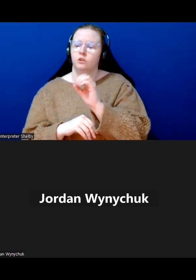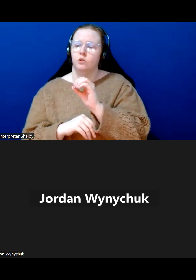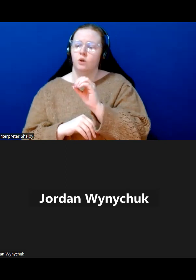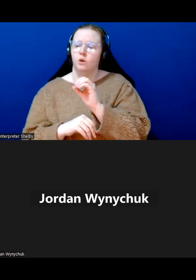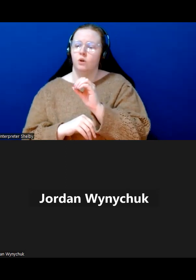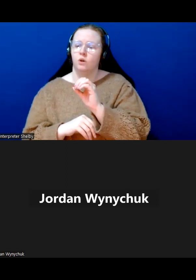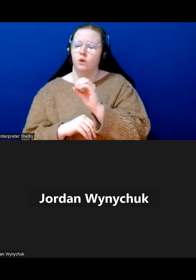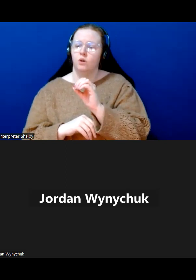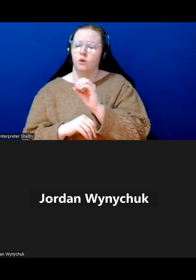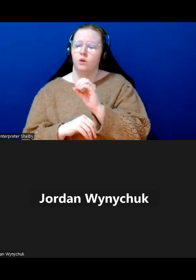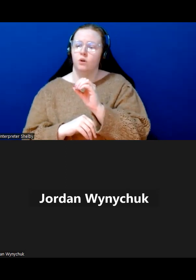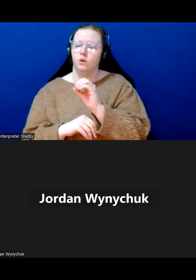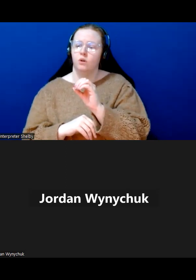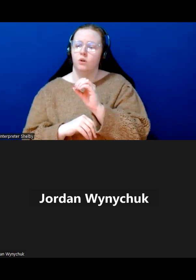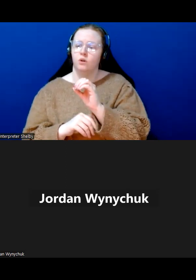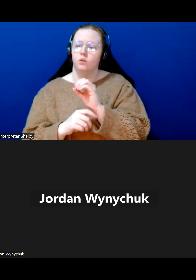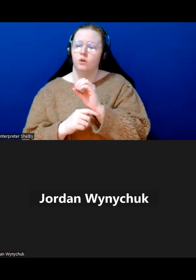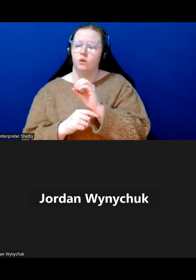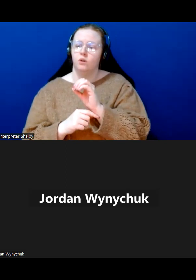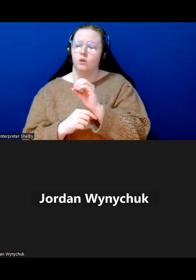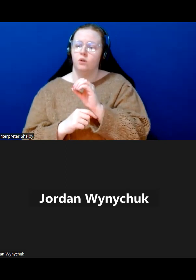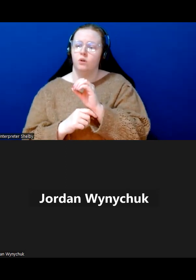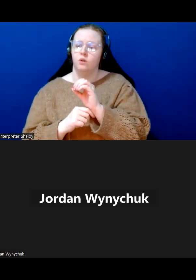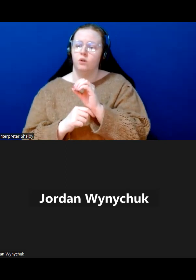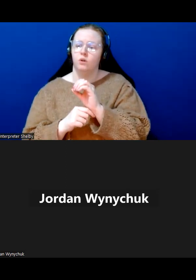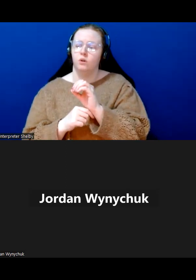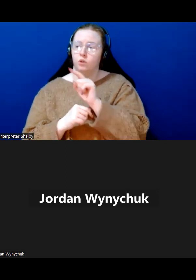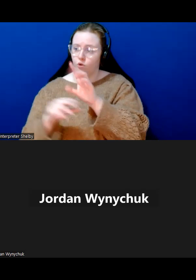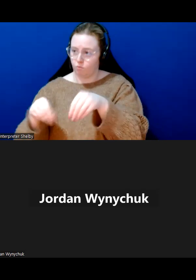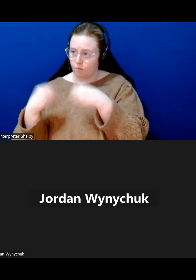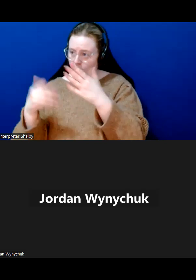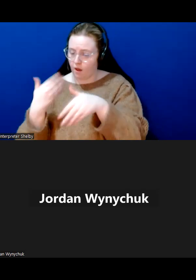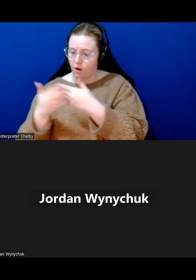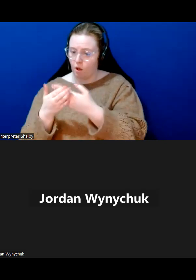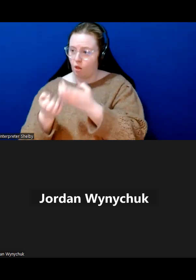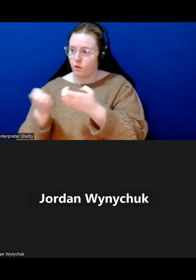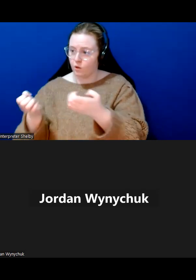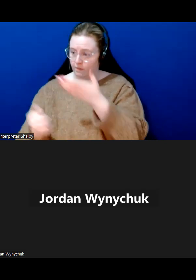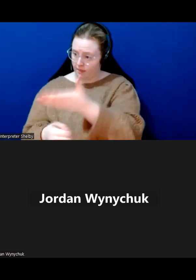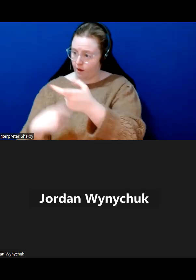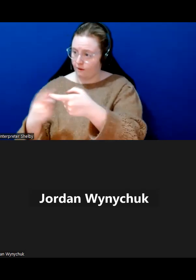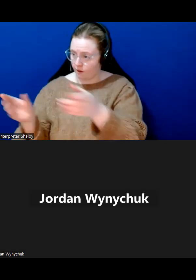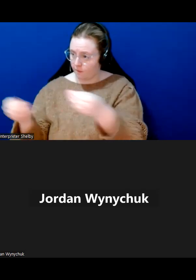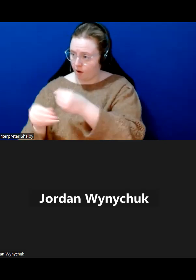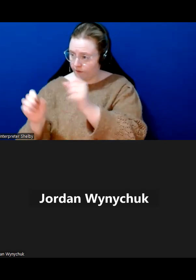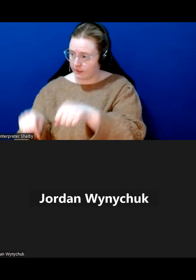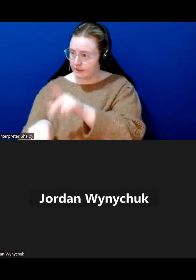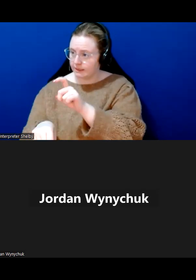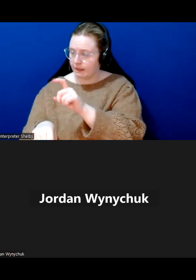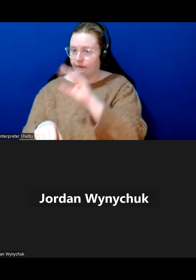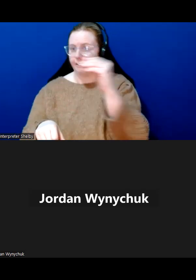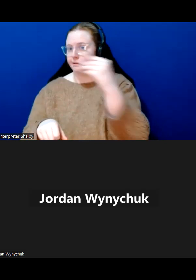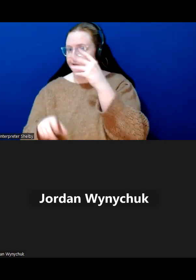are a consultant, or you can provide all the equipment and everything to set it up in the sunroom or